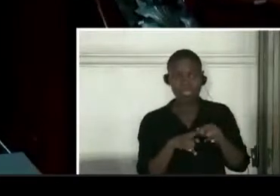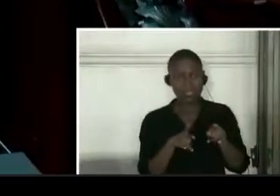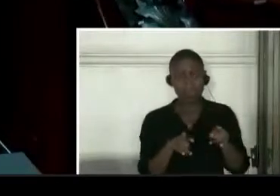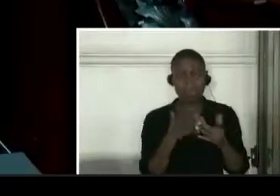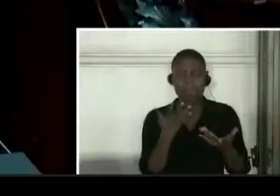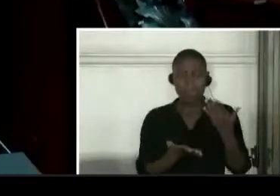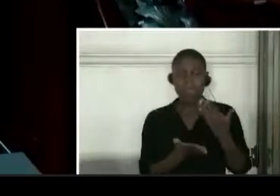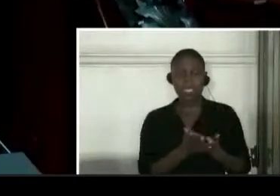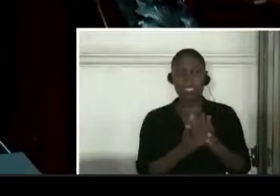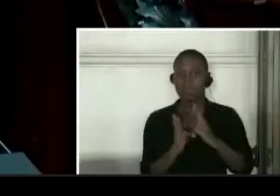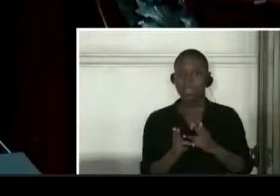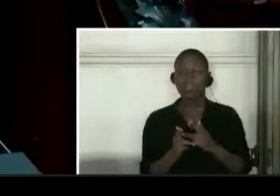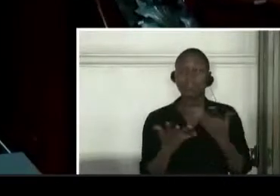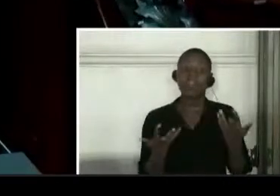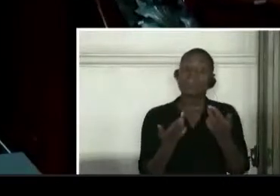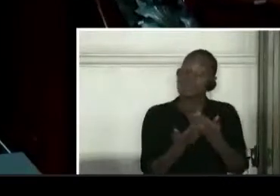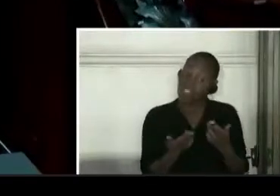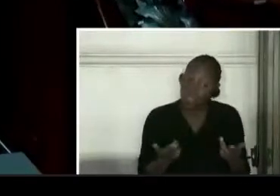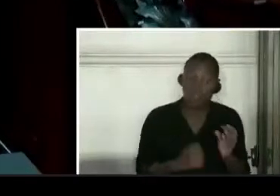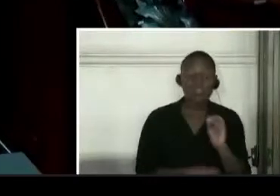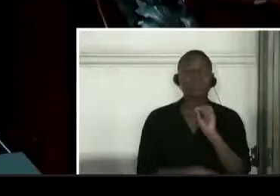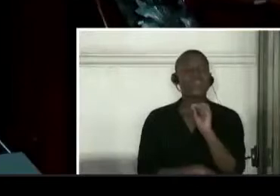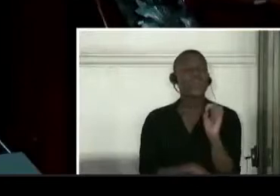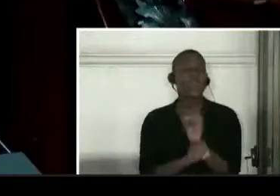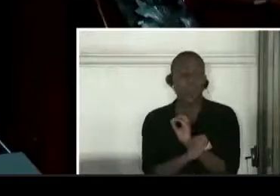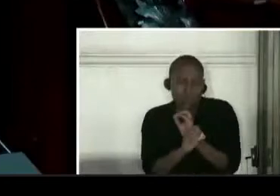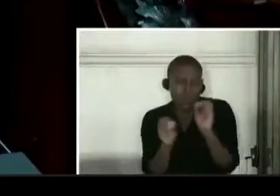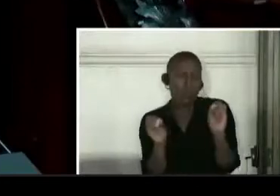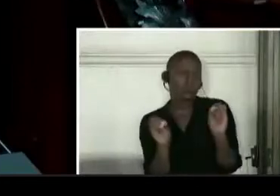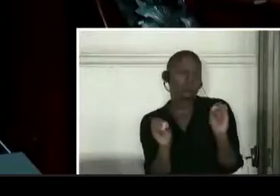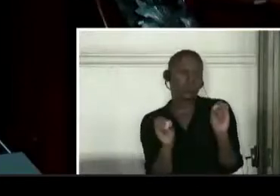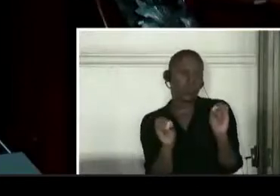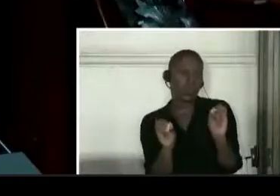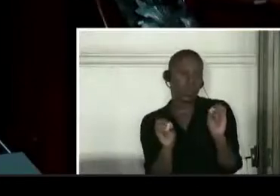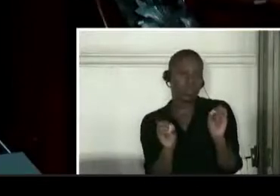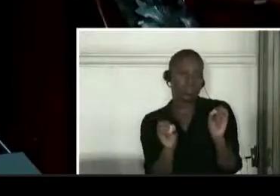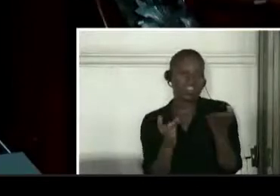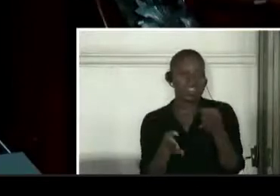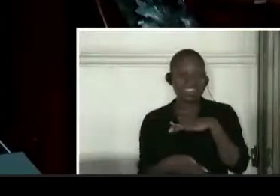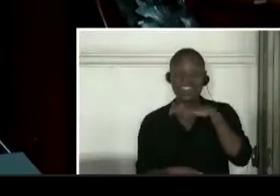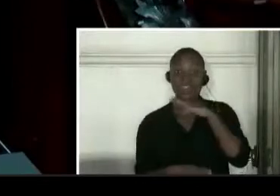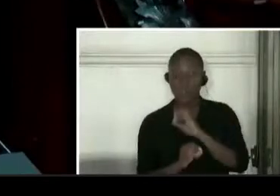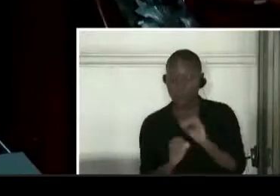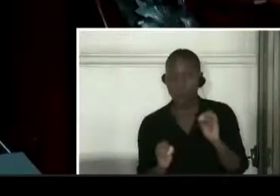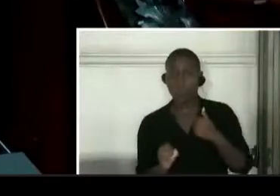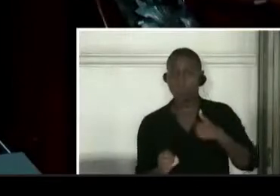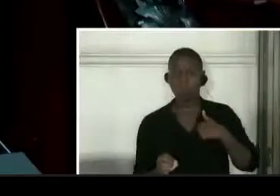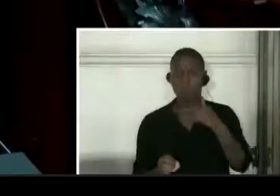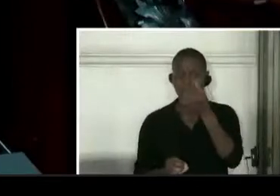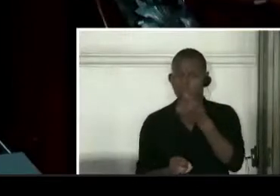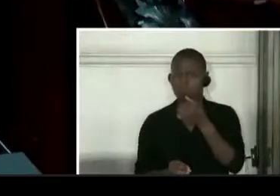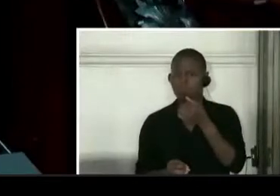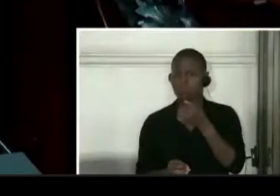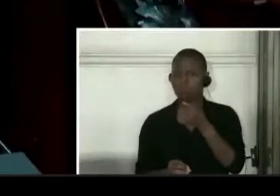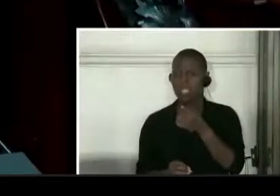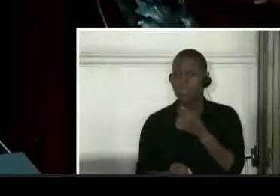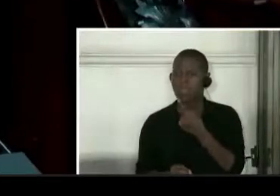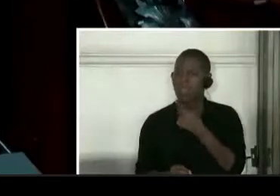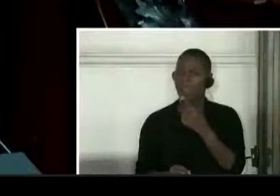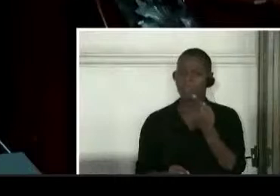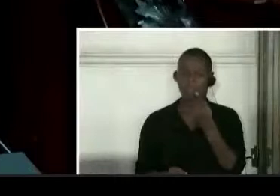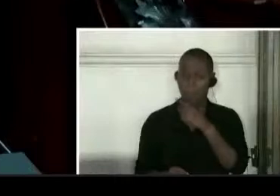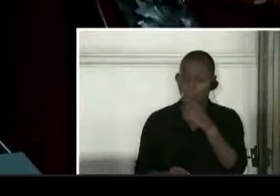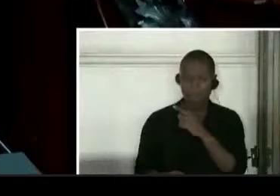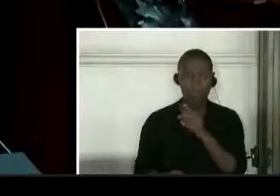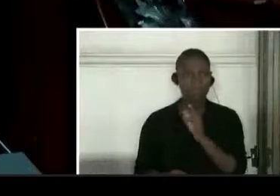say resources are not enough because we steal the little that is available. I will not dispute it, as there have been cases